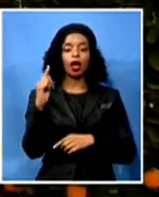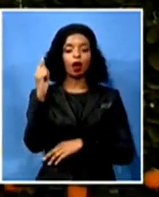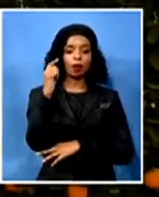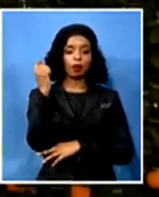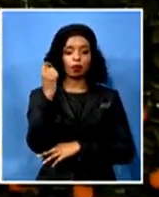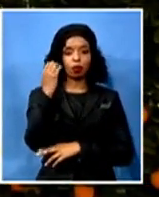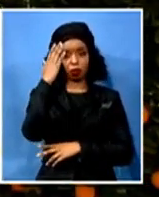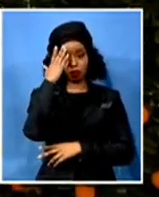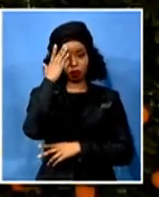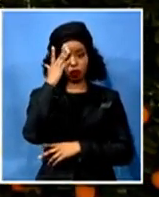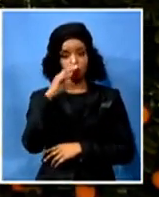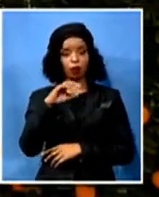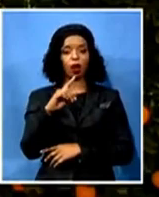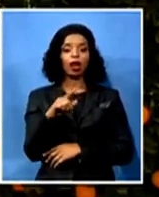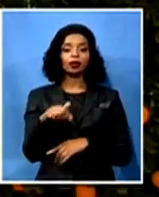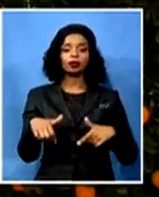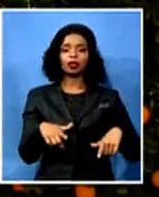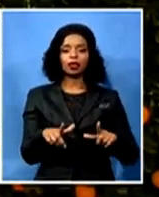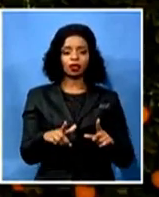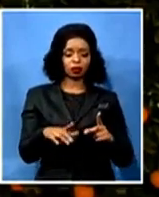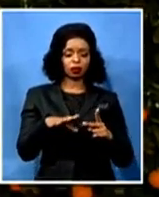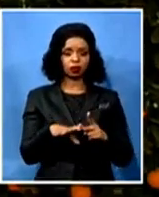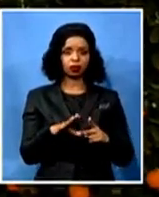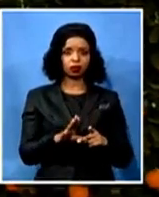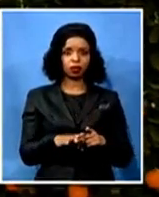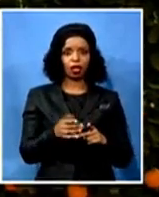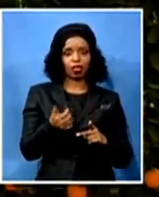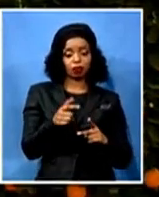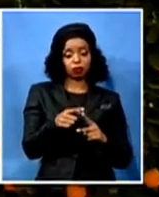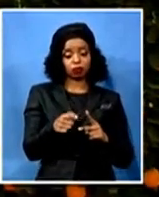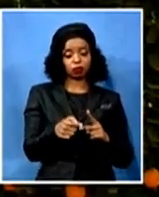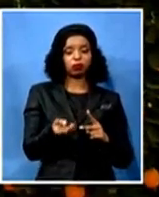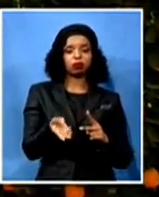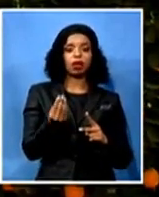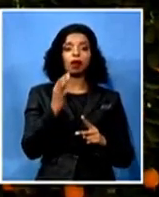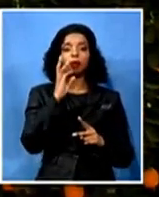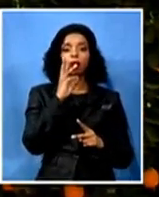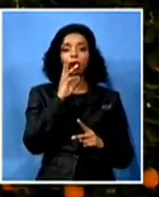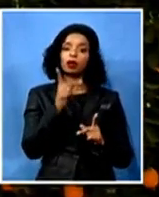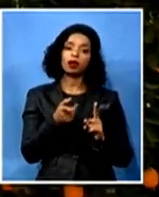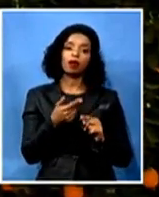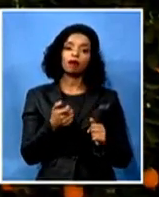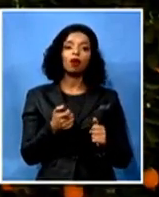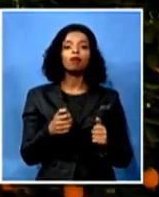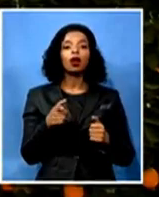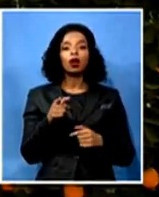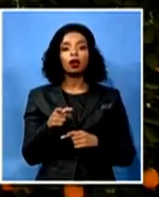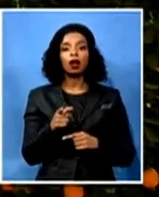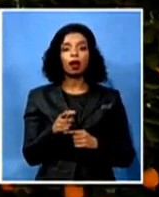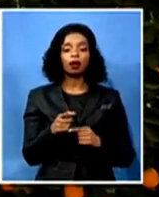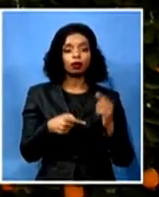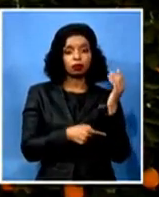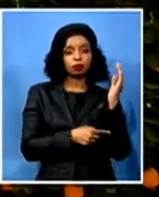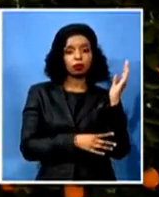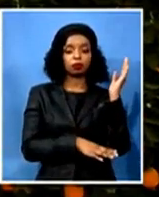and farmers rely mainly on the water supply, extracting the water from the dams that are around in this